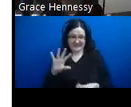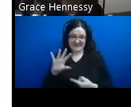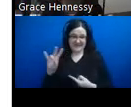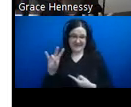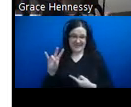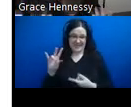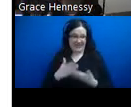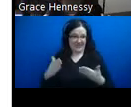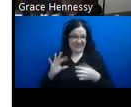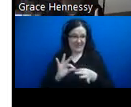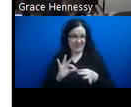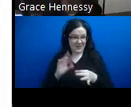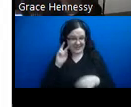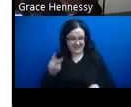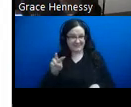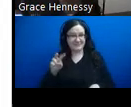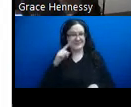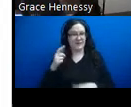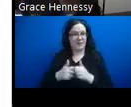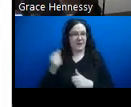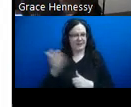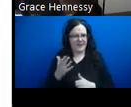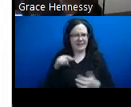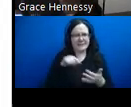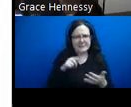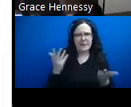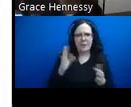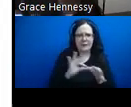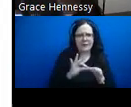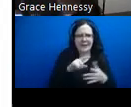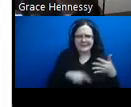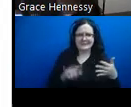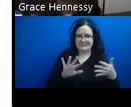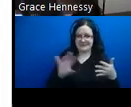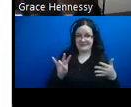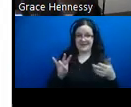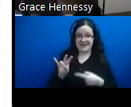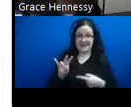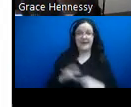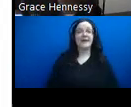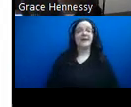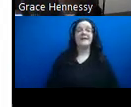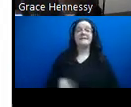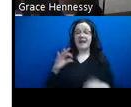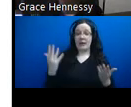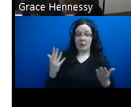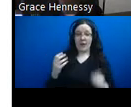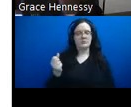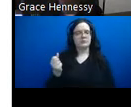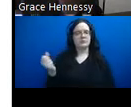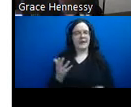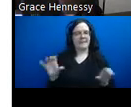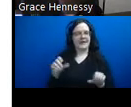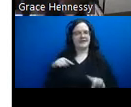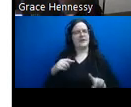of problem gambling and what it may be related to. And really what they found in this study is that the gambling activities had the